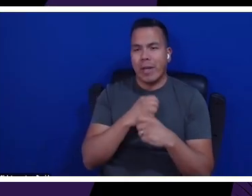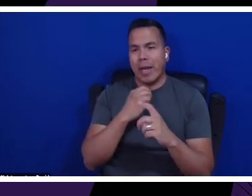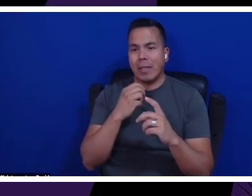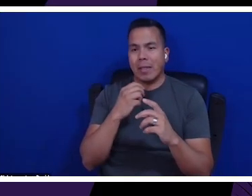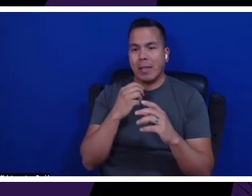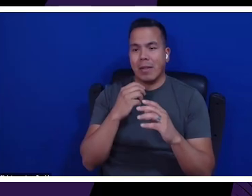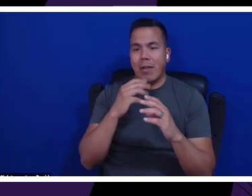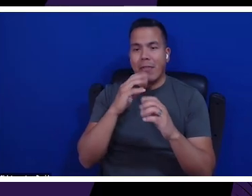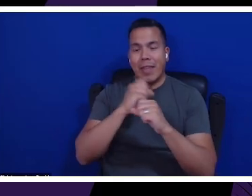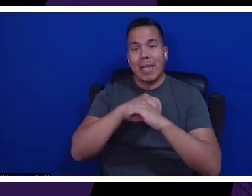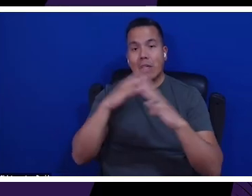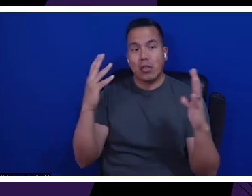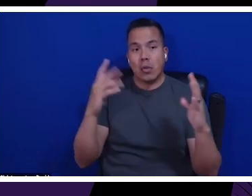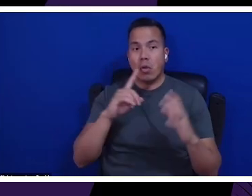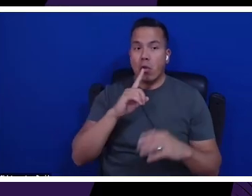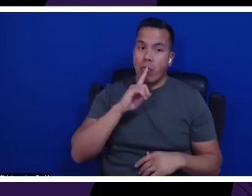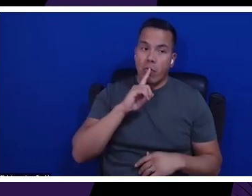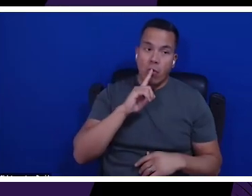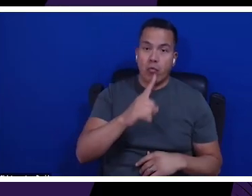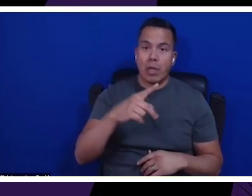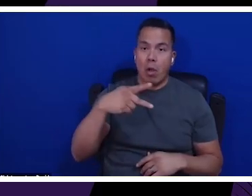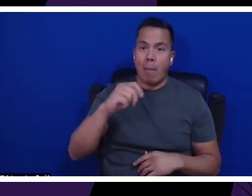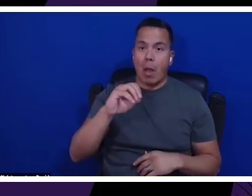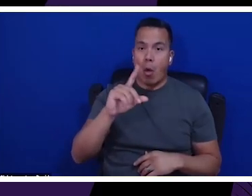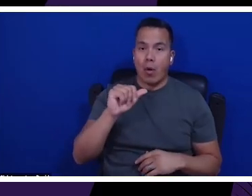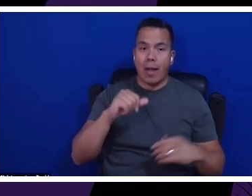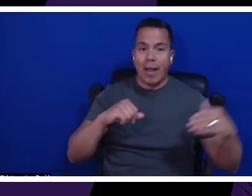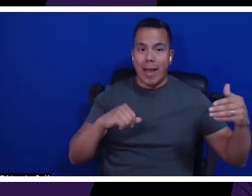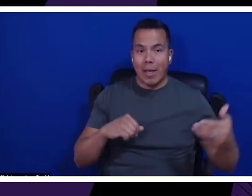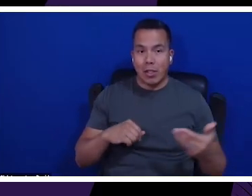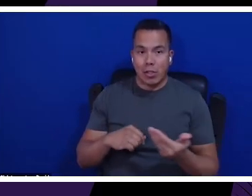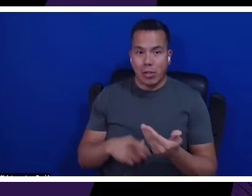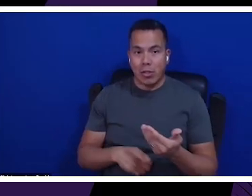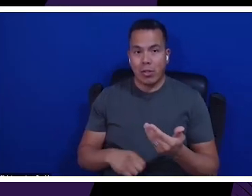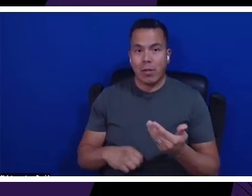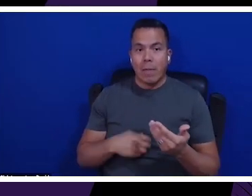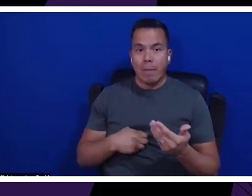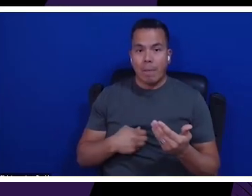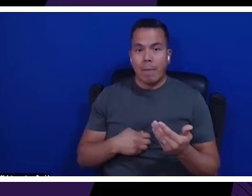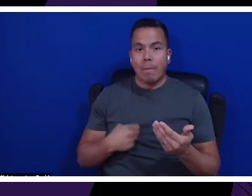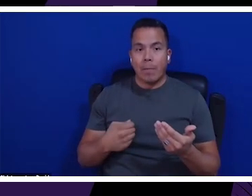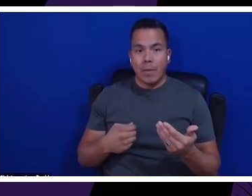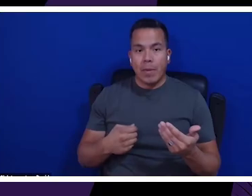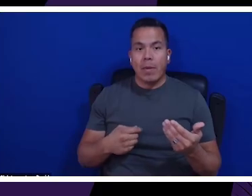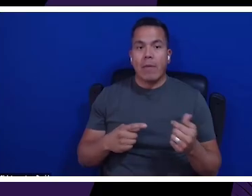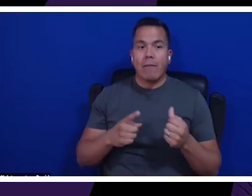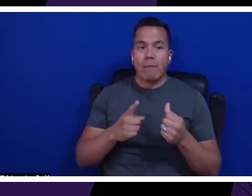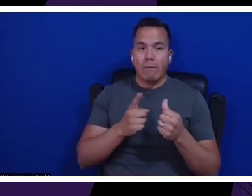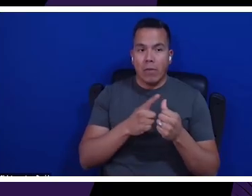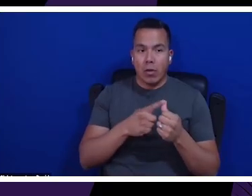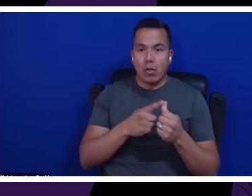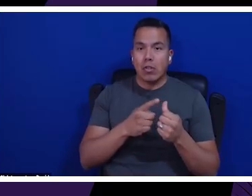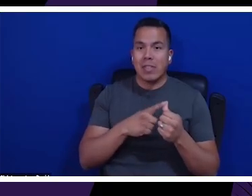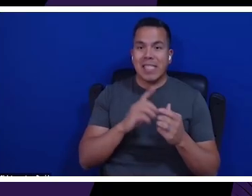Paola entered, but it's a video now seen to have a merge of the physical Paola, the digital one.